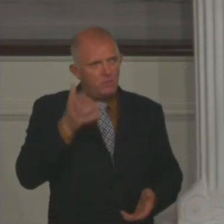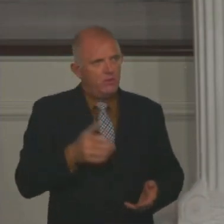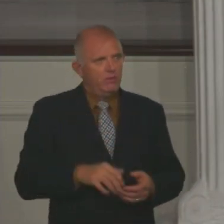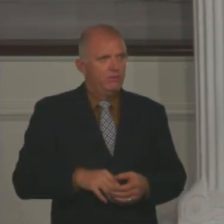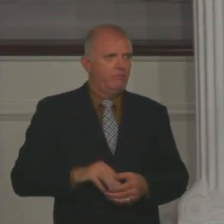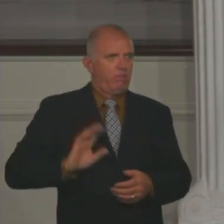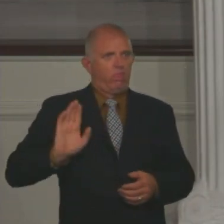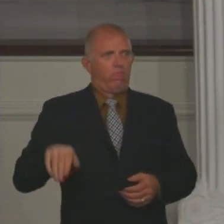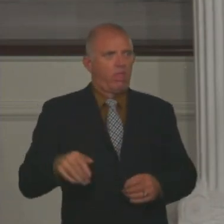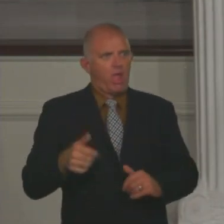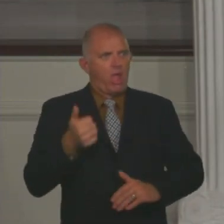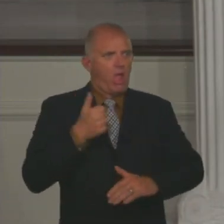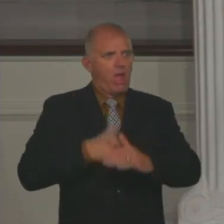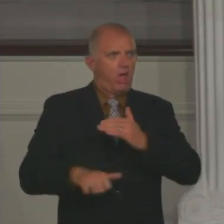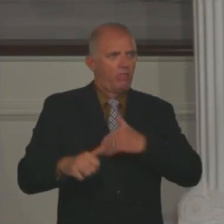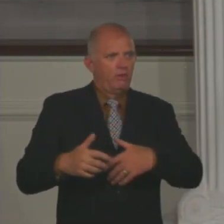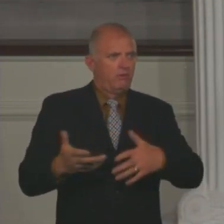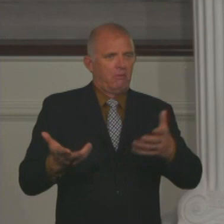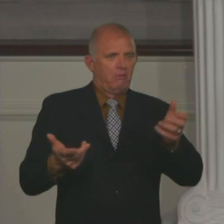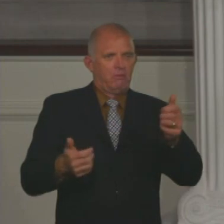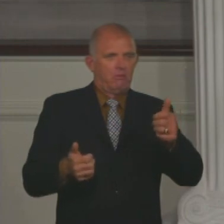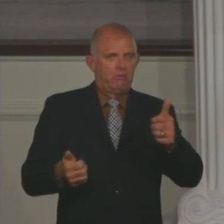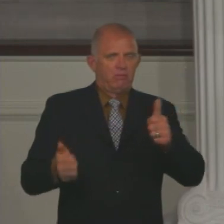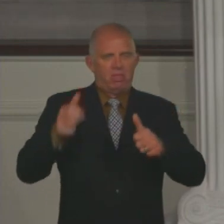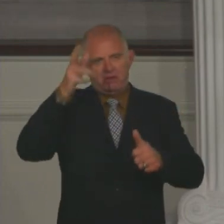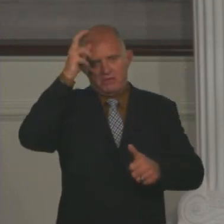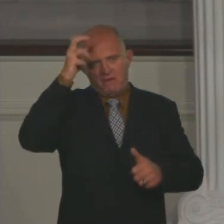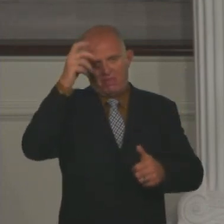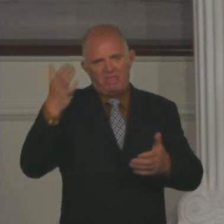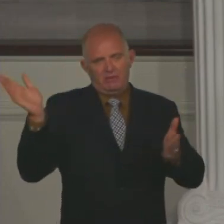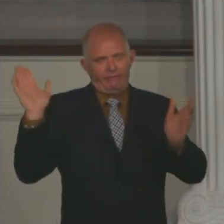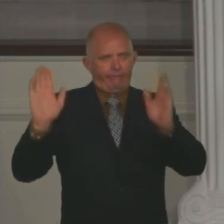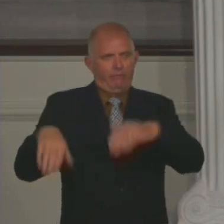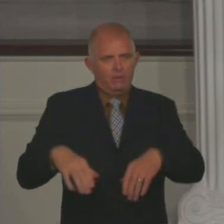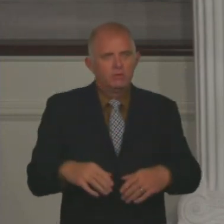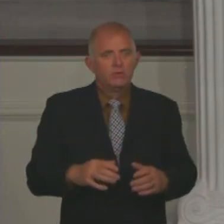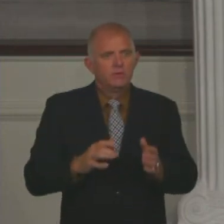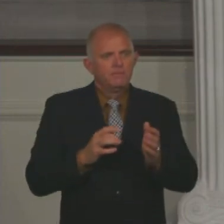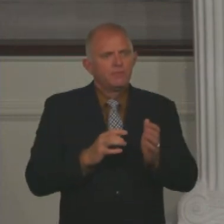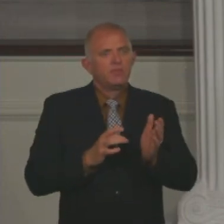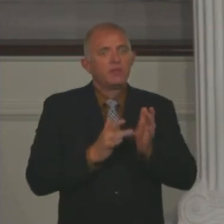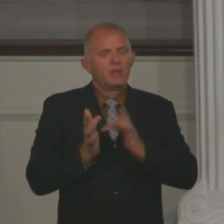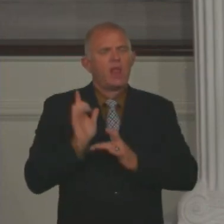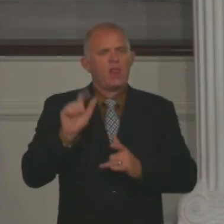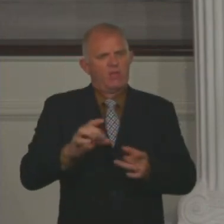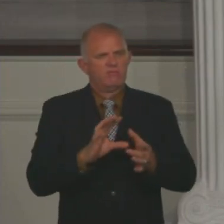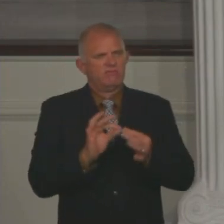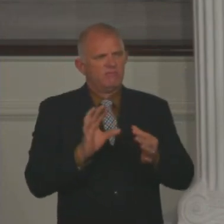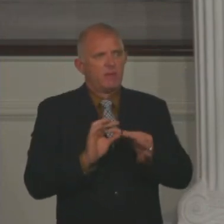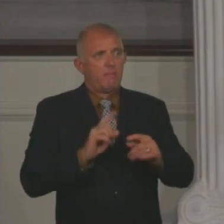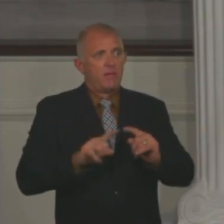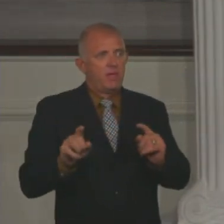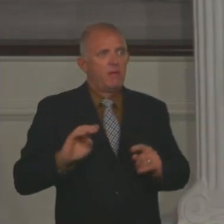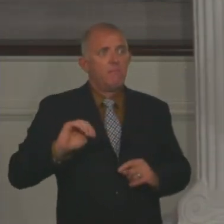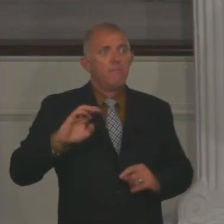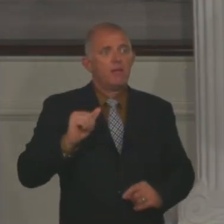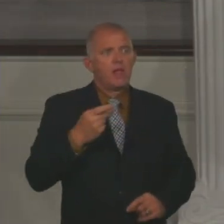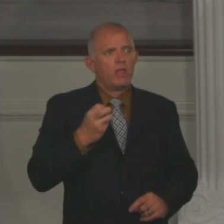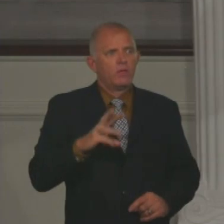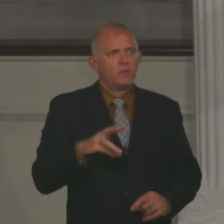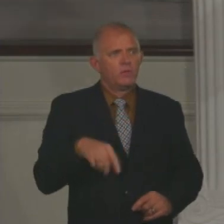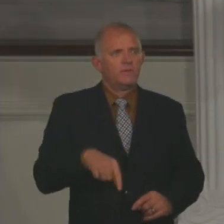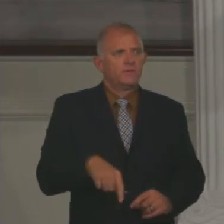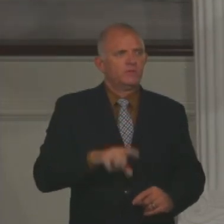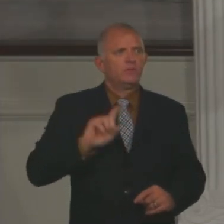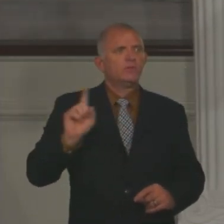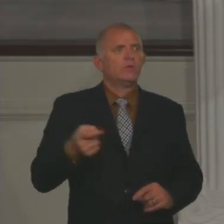prince of devils. And of course, in other passages of Scripture, we see that Jesus had something to say about that. Here in the Matthew's Gospel, he just goes